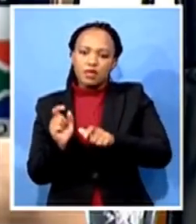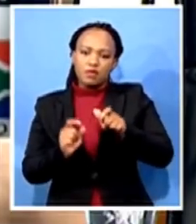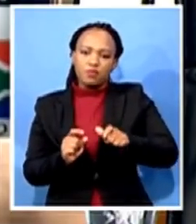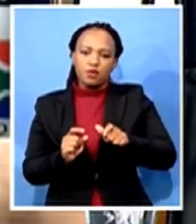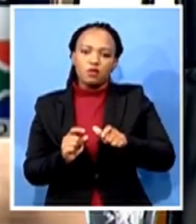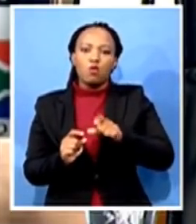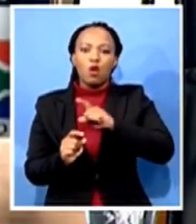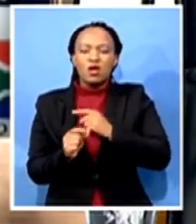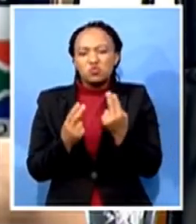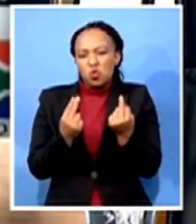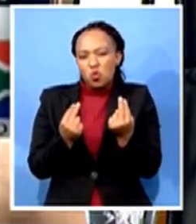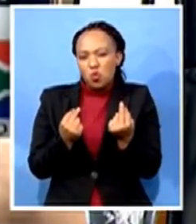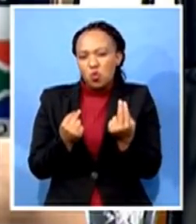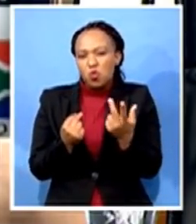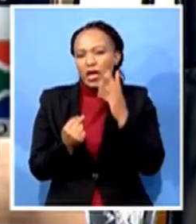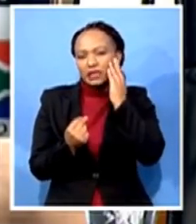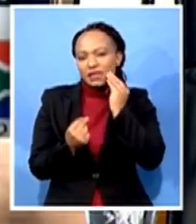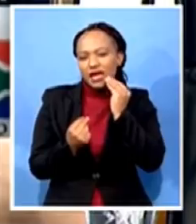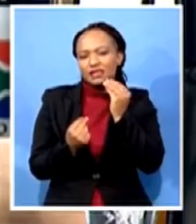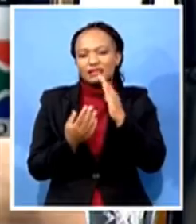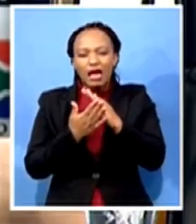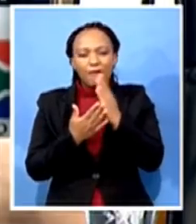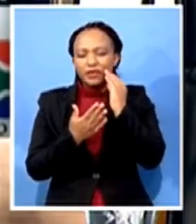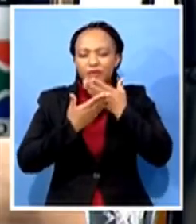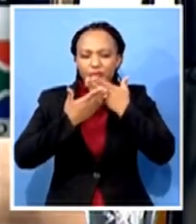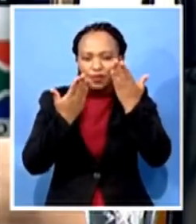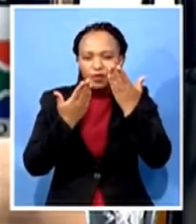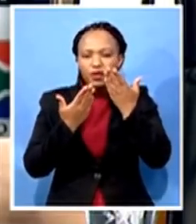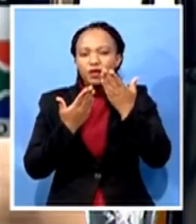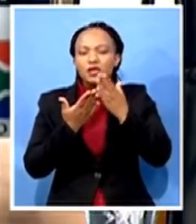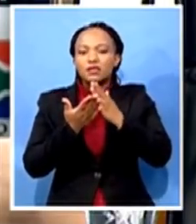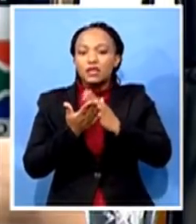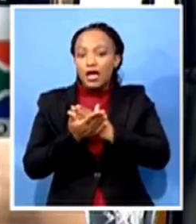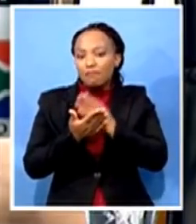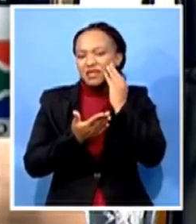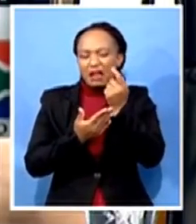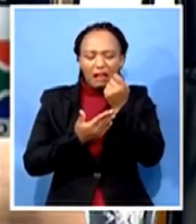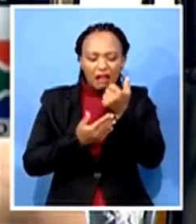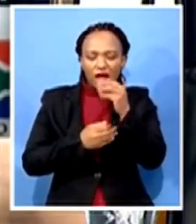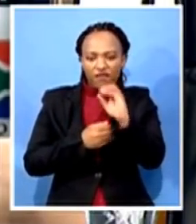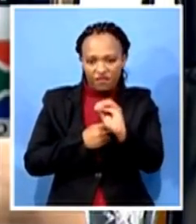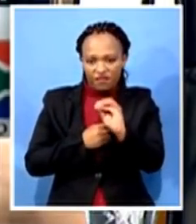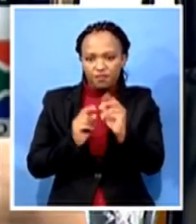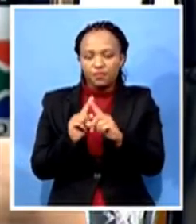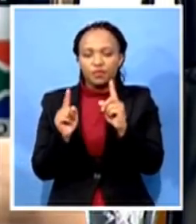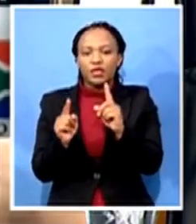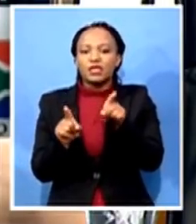or no experience at all. It should include the disabled, which were not there